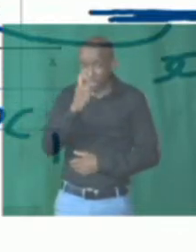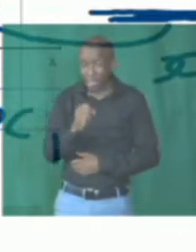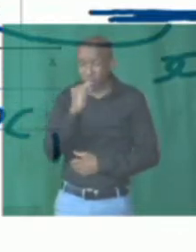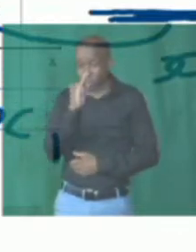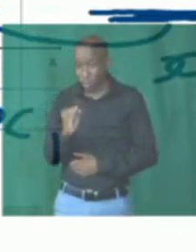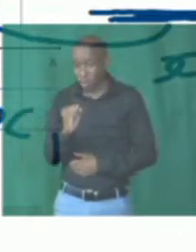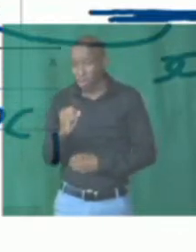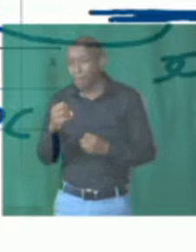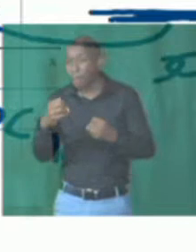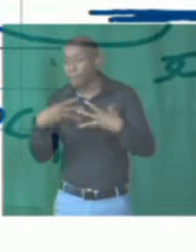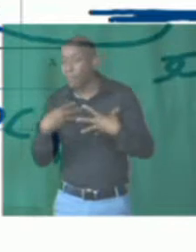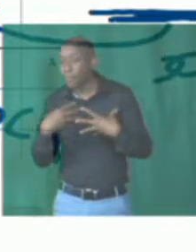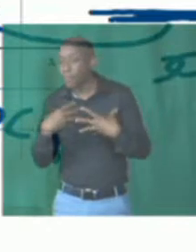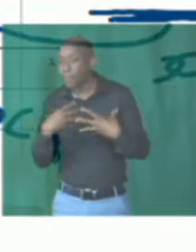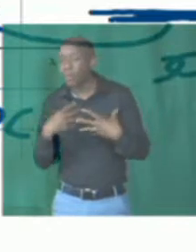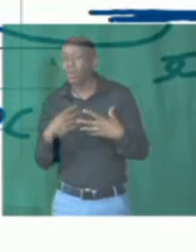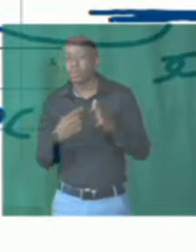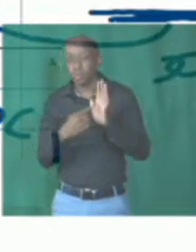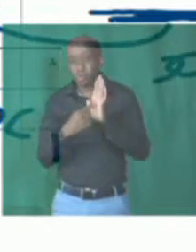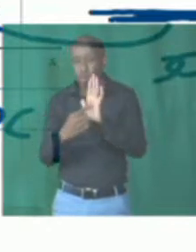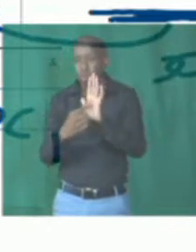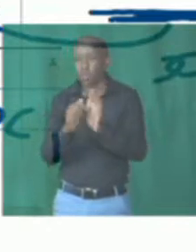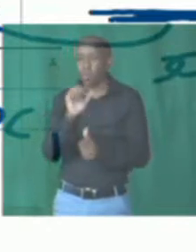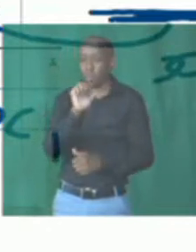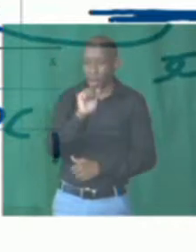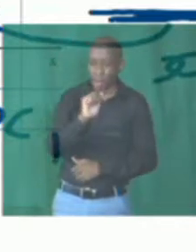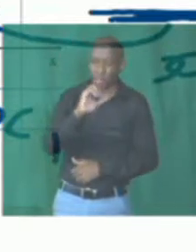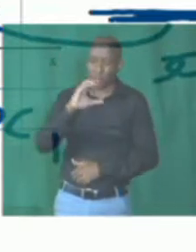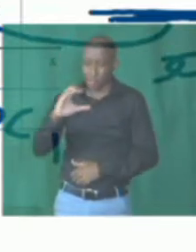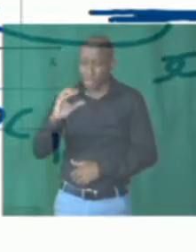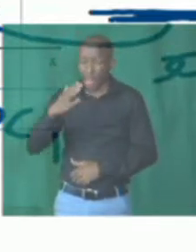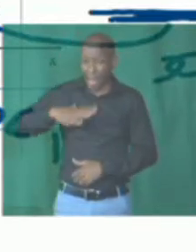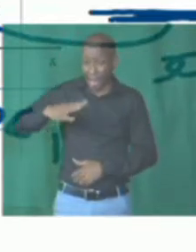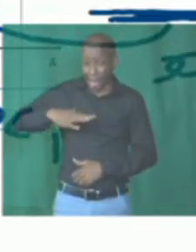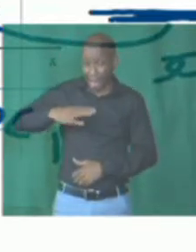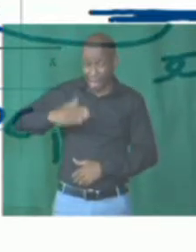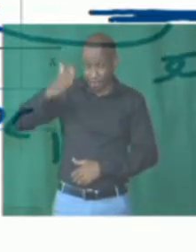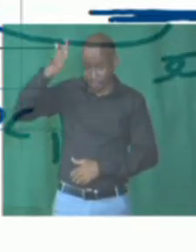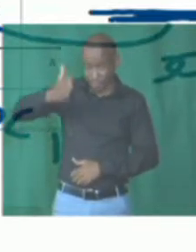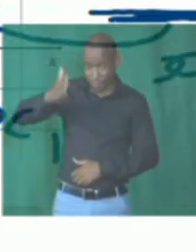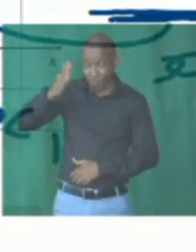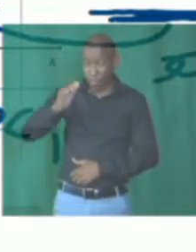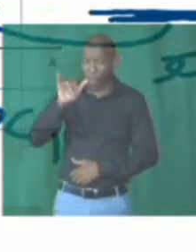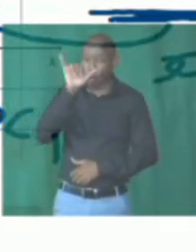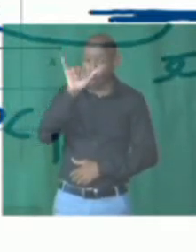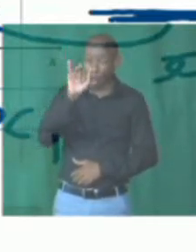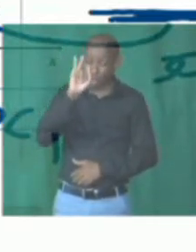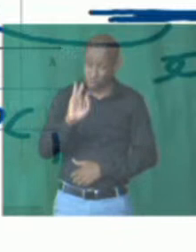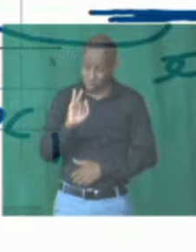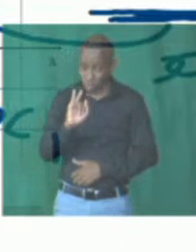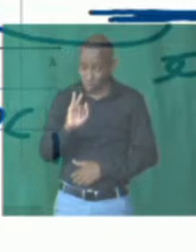you get that side. Okay, and also this side you just say y2,